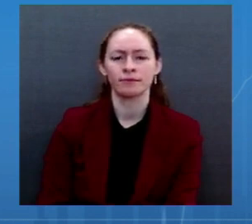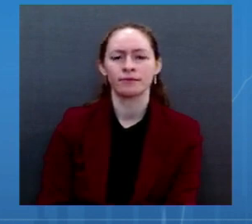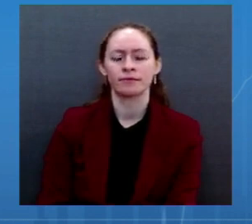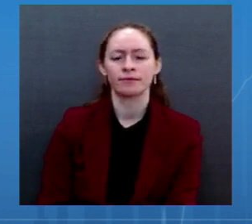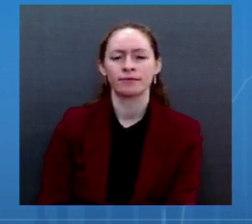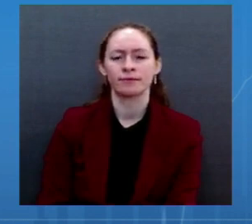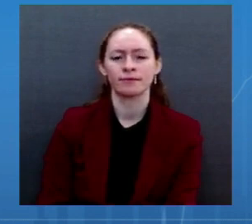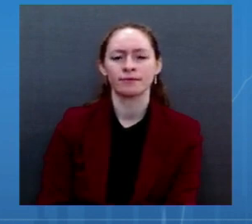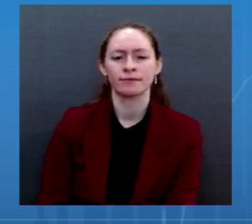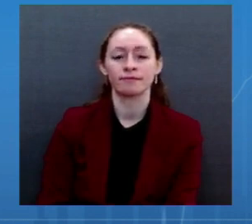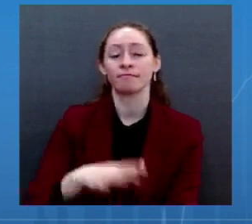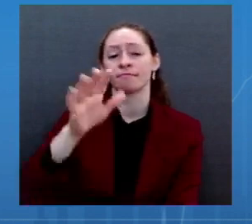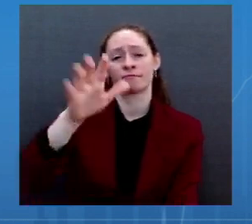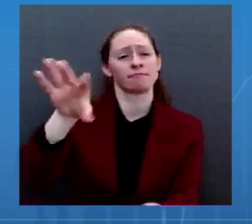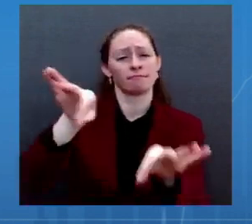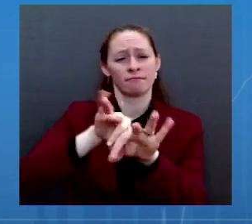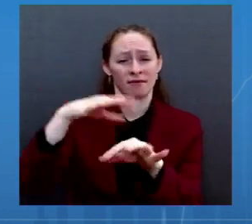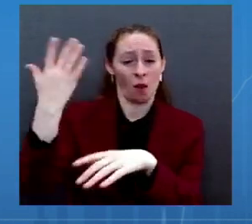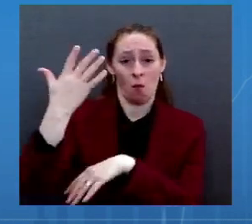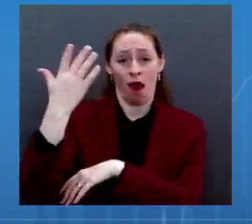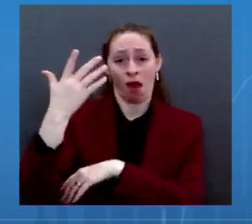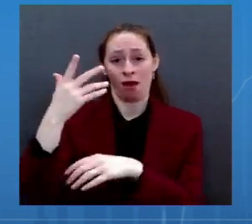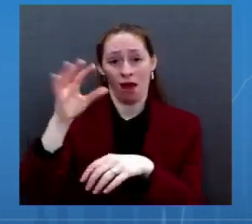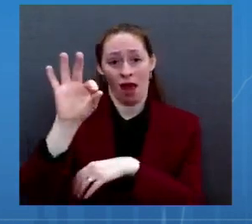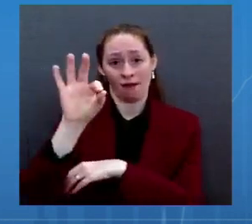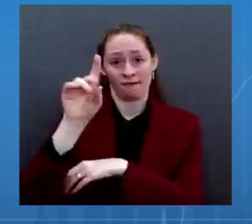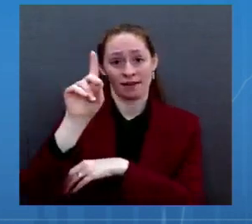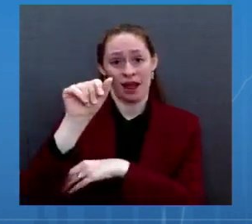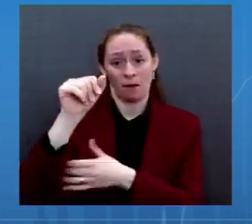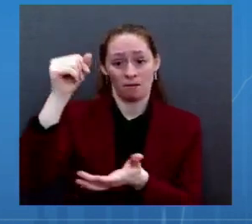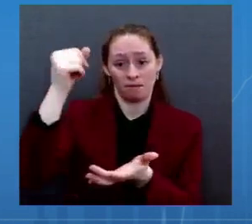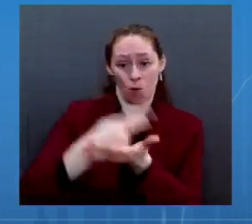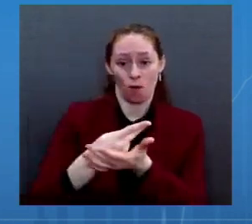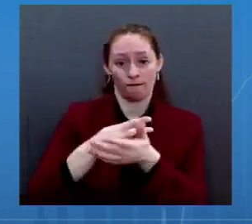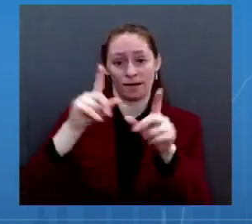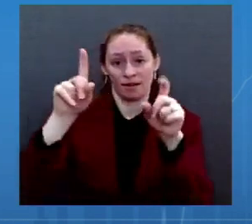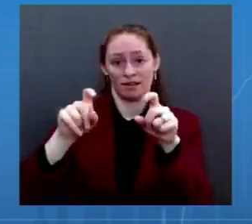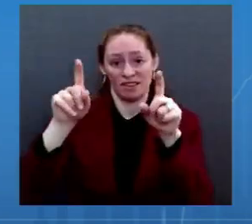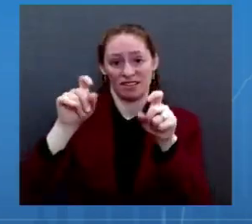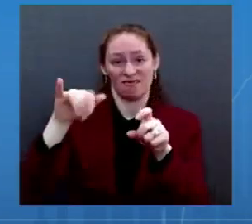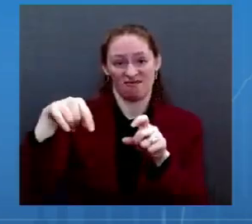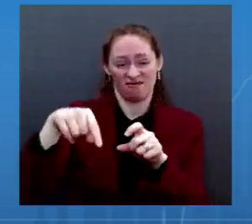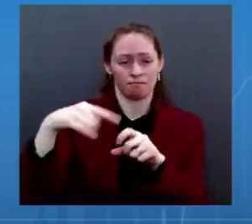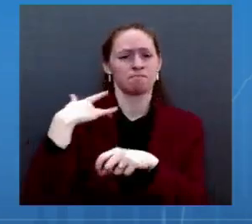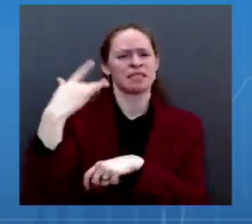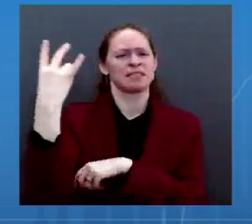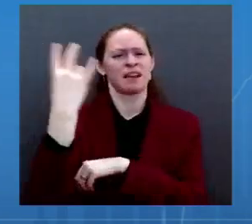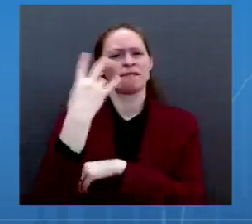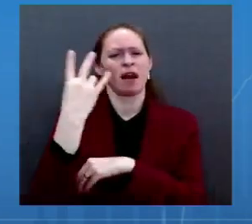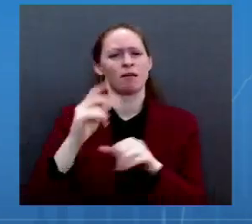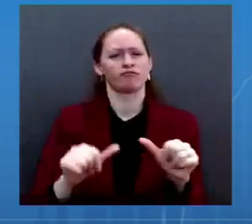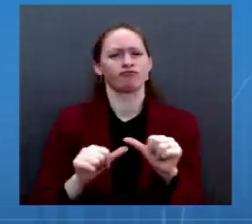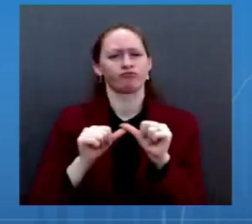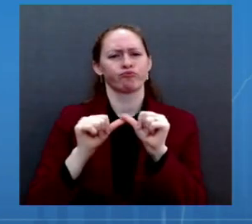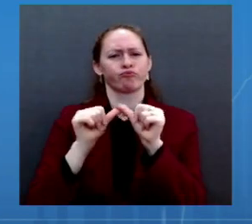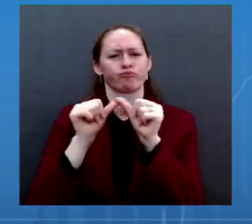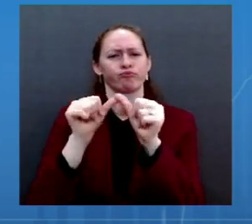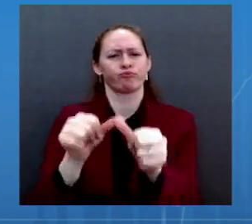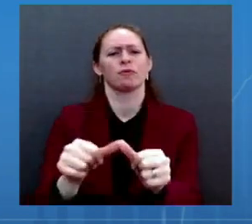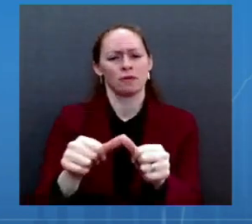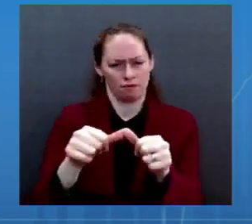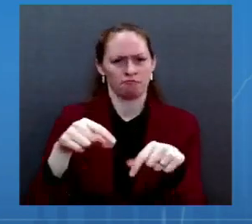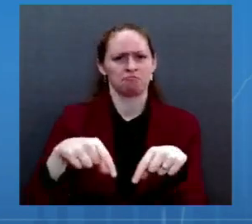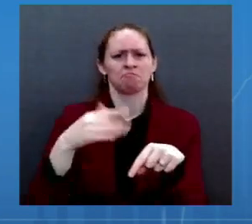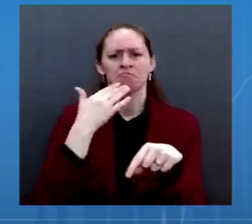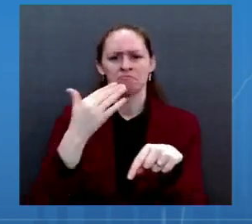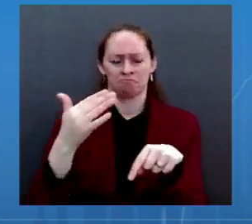They've clarified that, or they've said that these tests are for qualitative purposes, not quantitative purposes, meaning we can't tell how